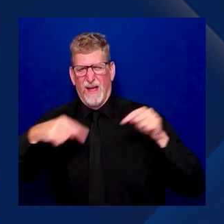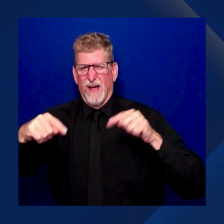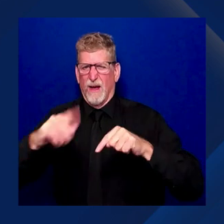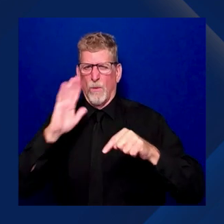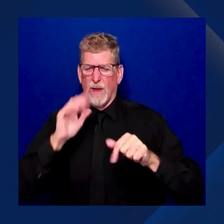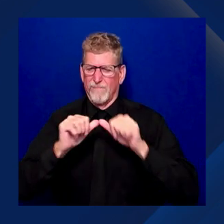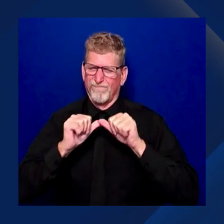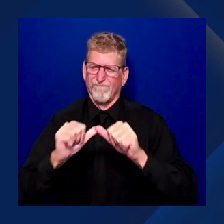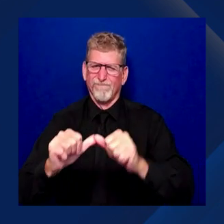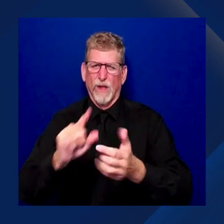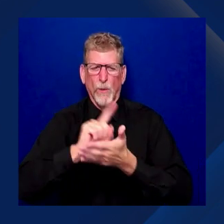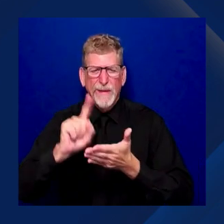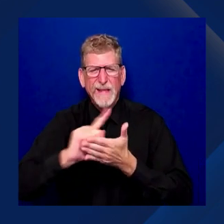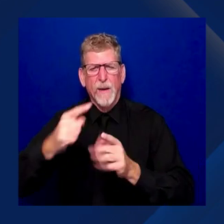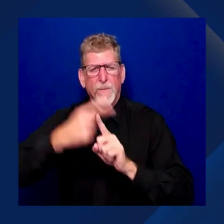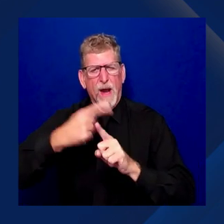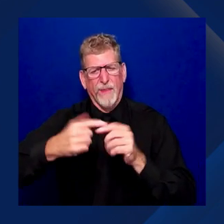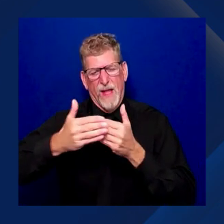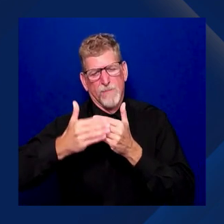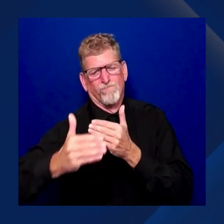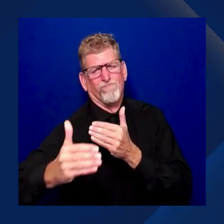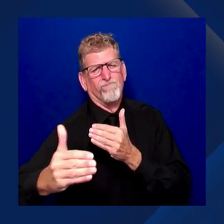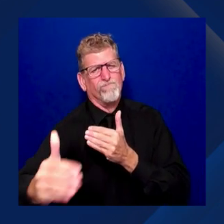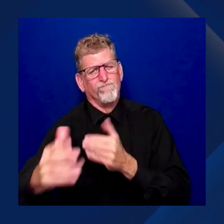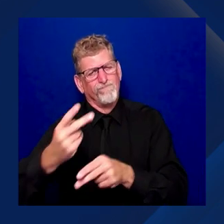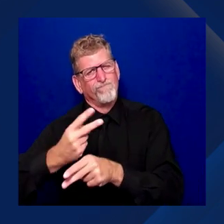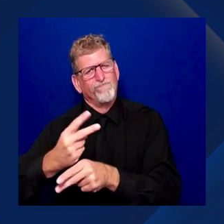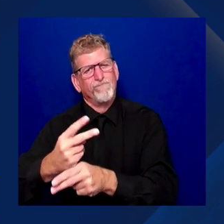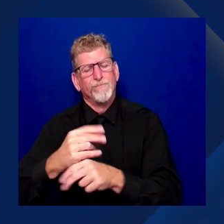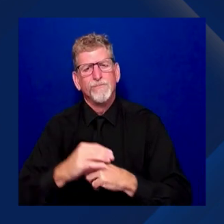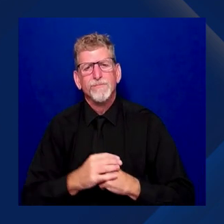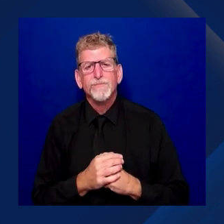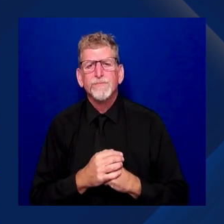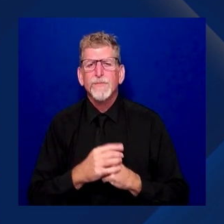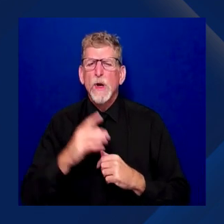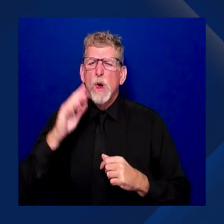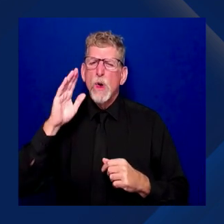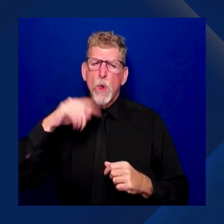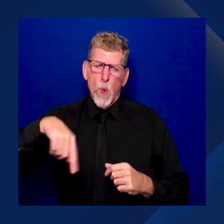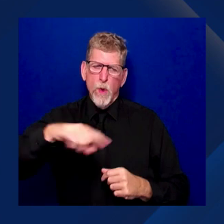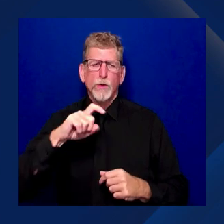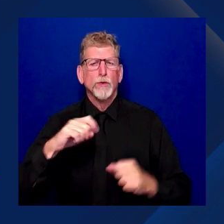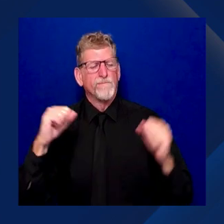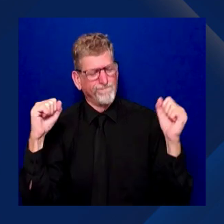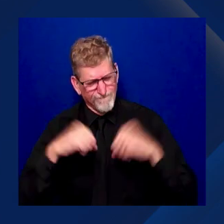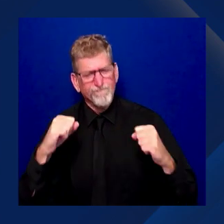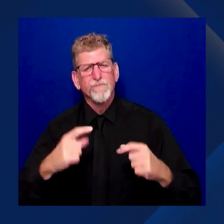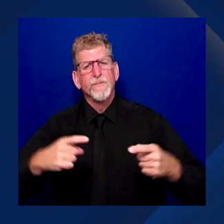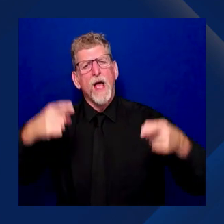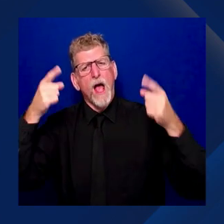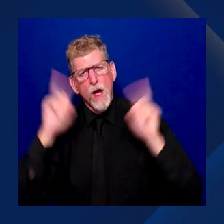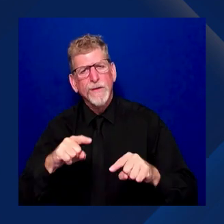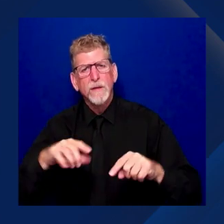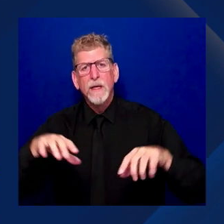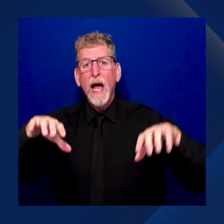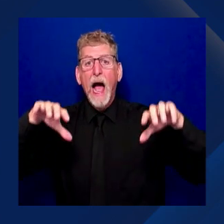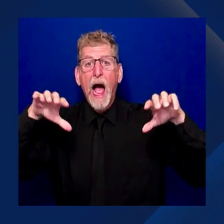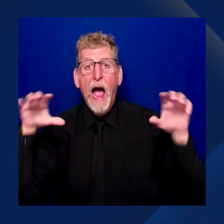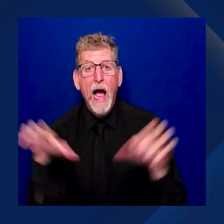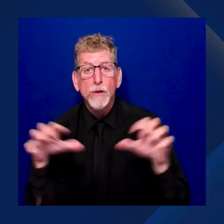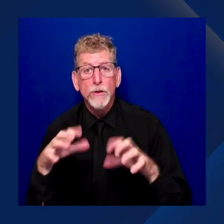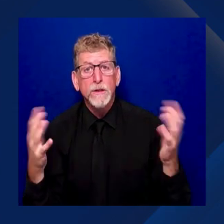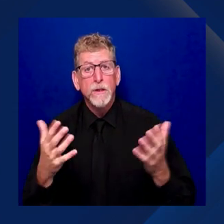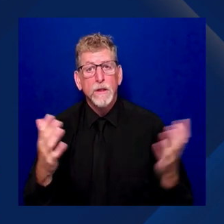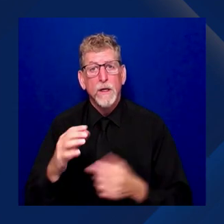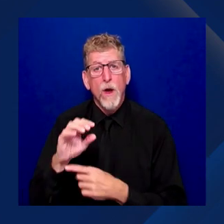know we can all agree, we should all agree, that action is long overdue. We have all heard the stories, and some